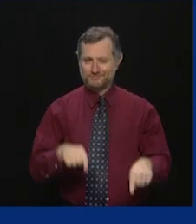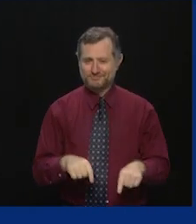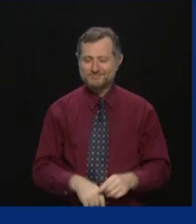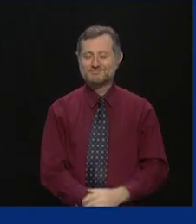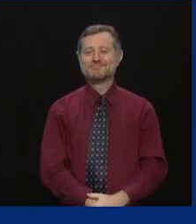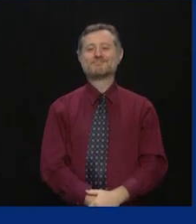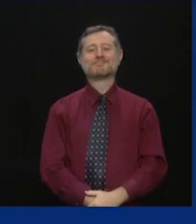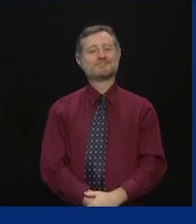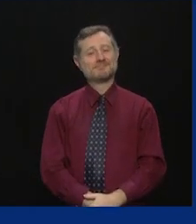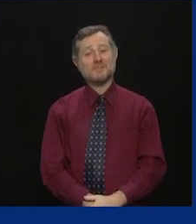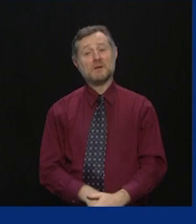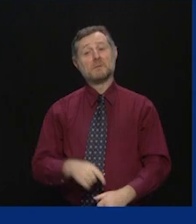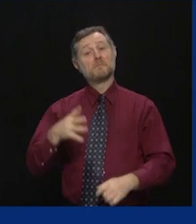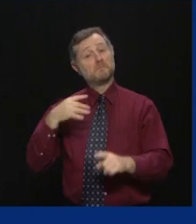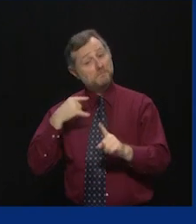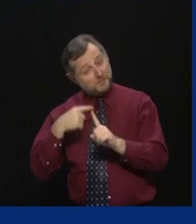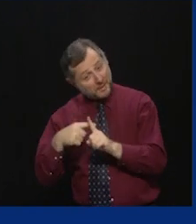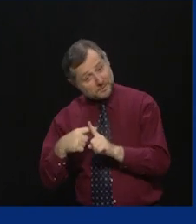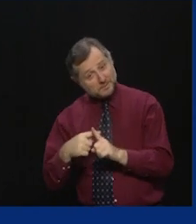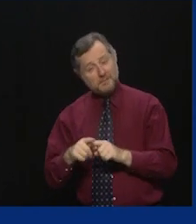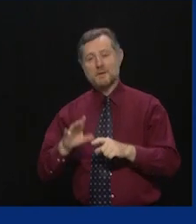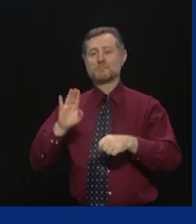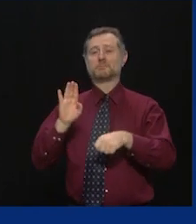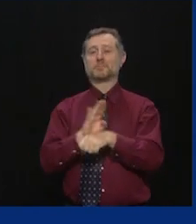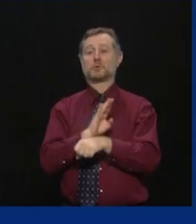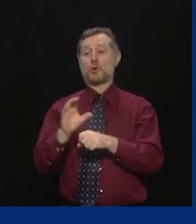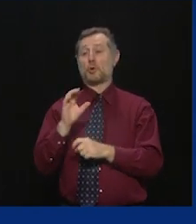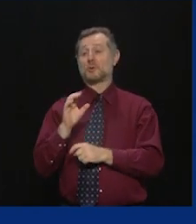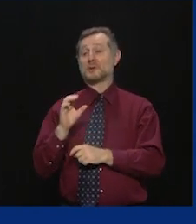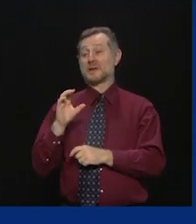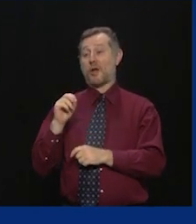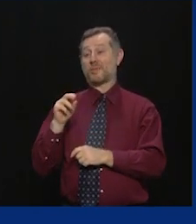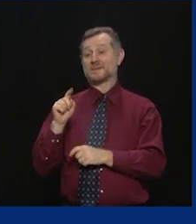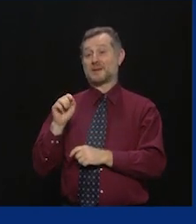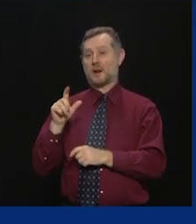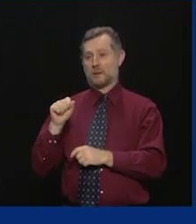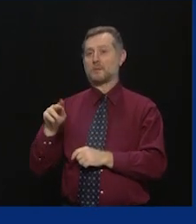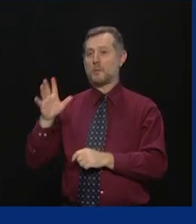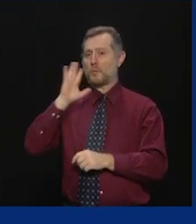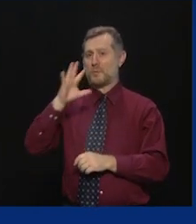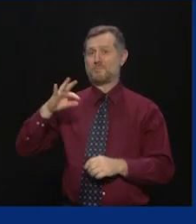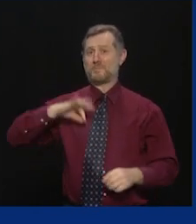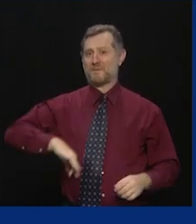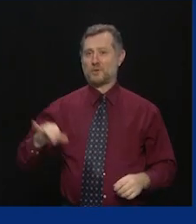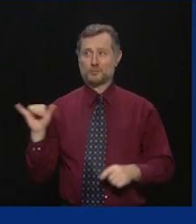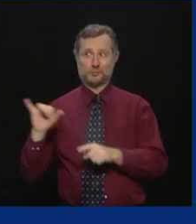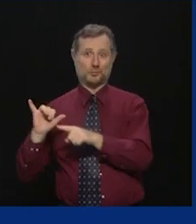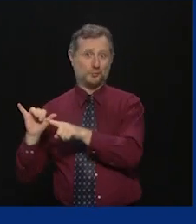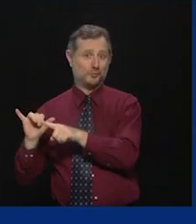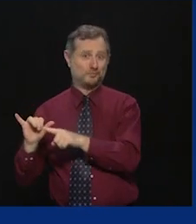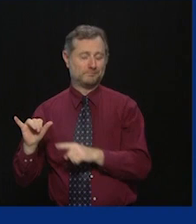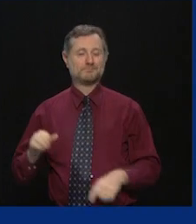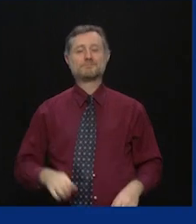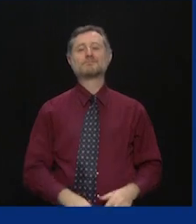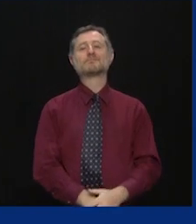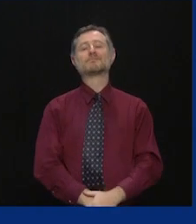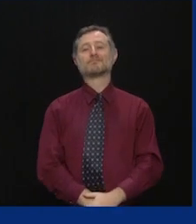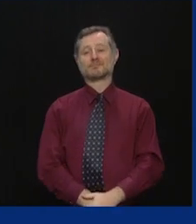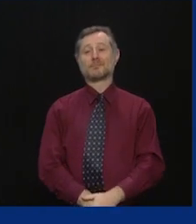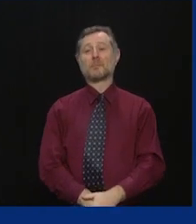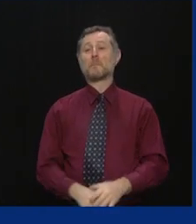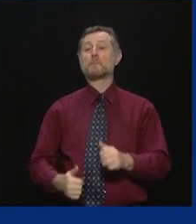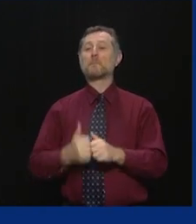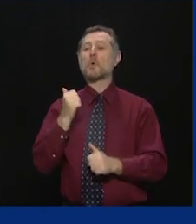it will deliver Constellation an equal, incredible return. But most importantly today, I want to say